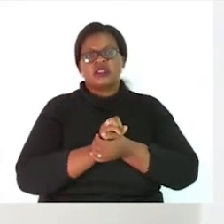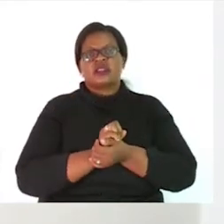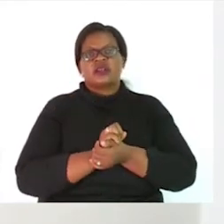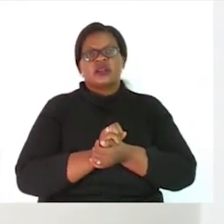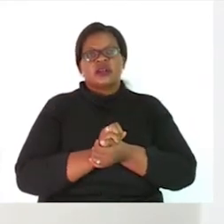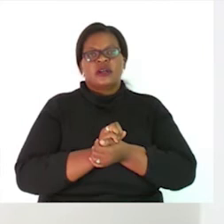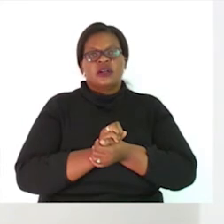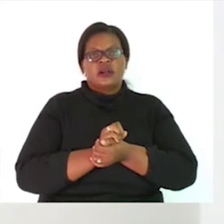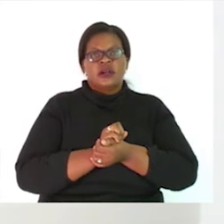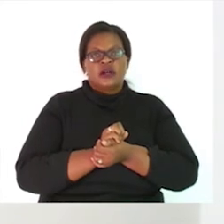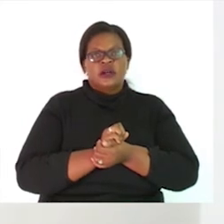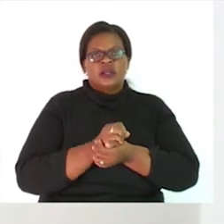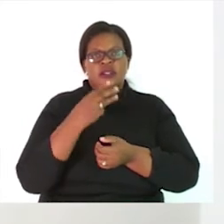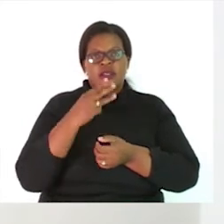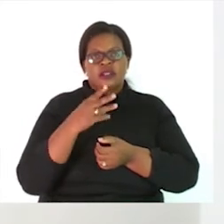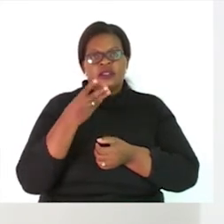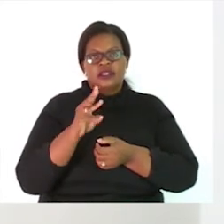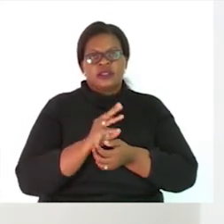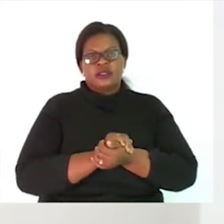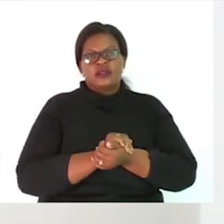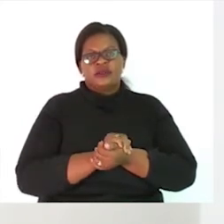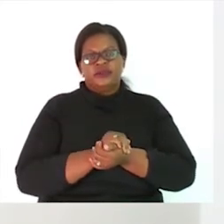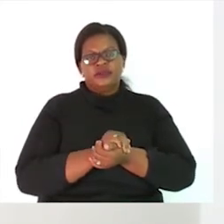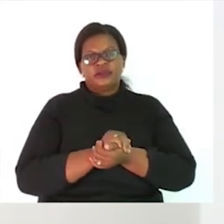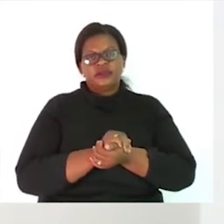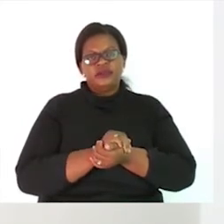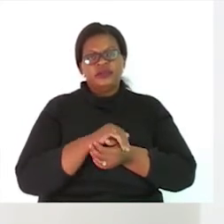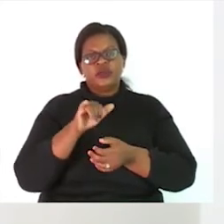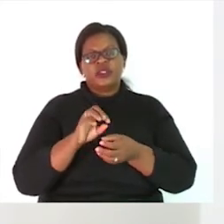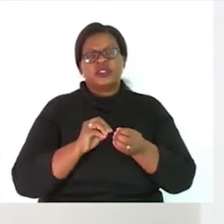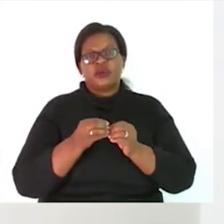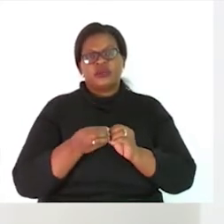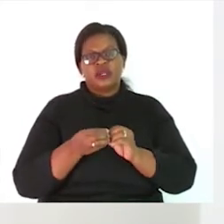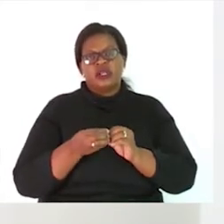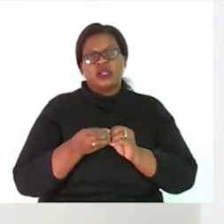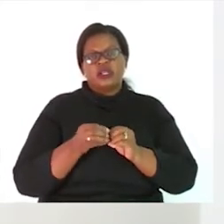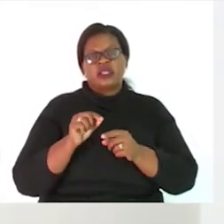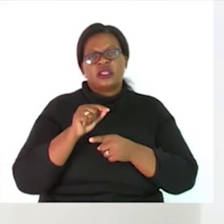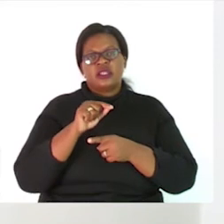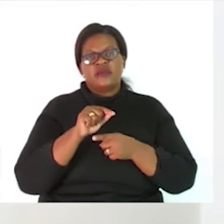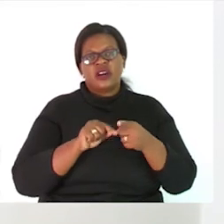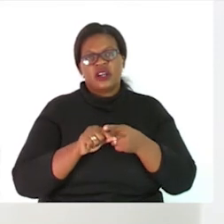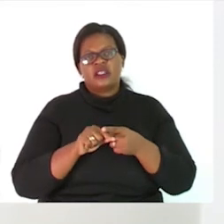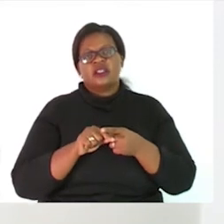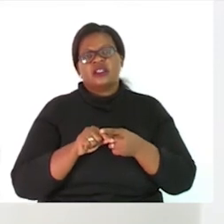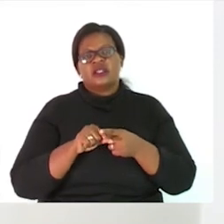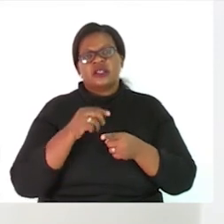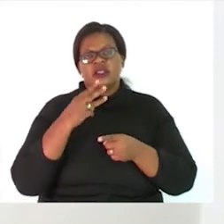36. Any number that can divide into 36 without leaving a remainder?